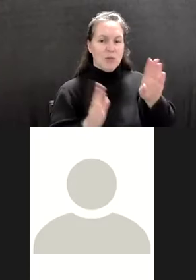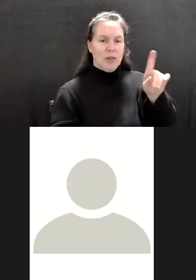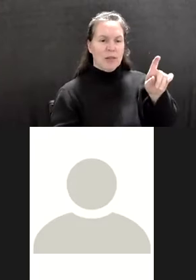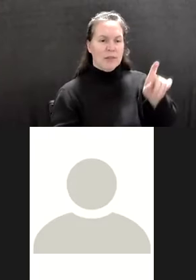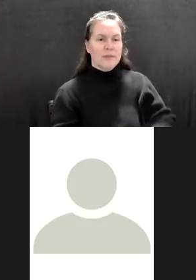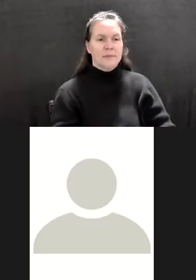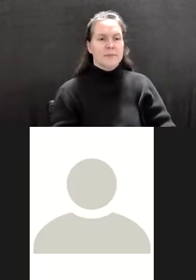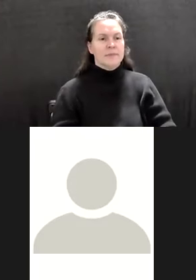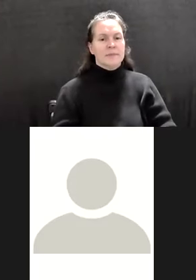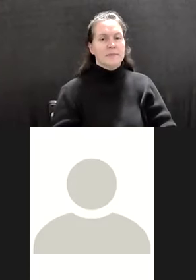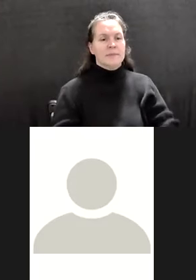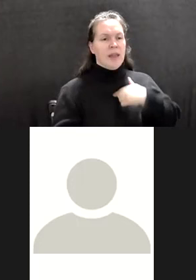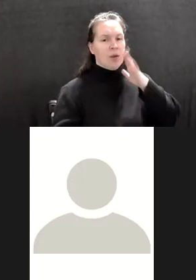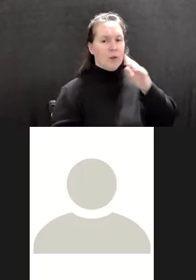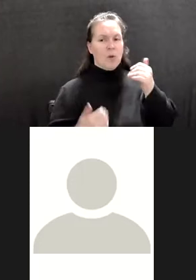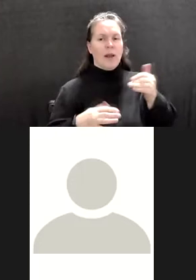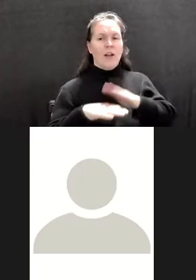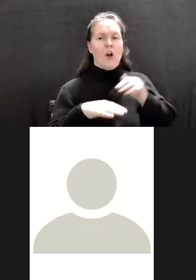And I'll go ahead and call on you.